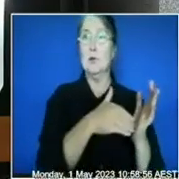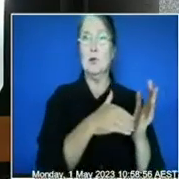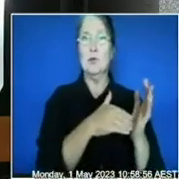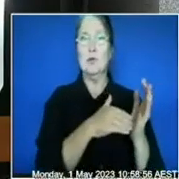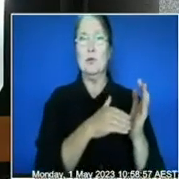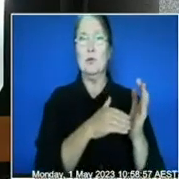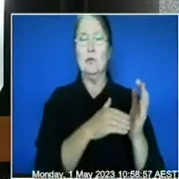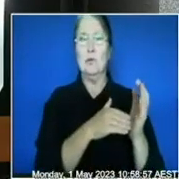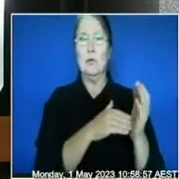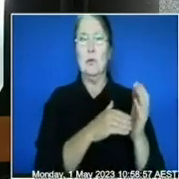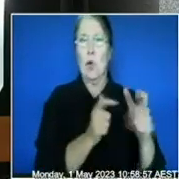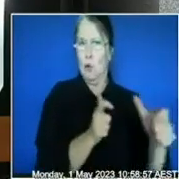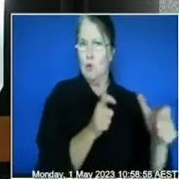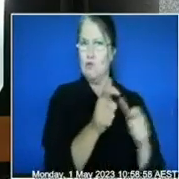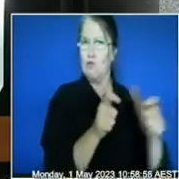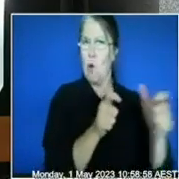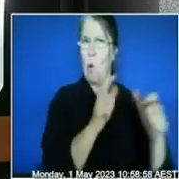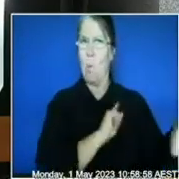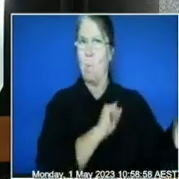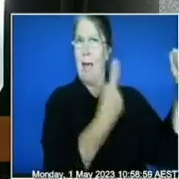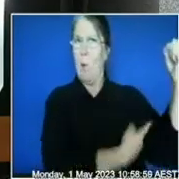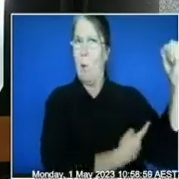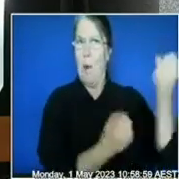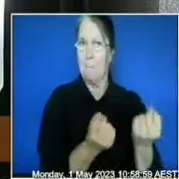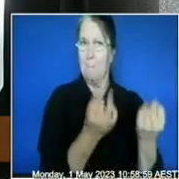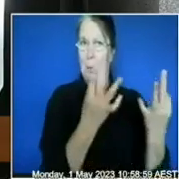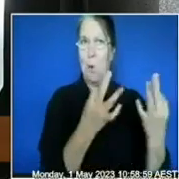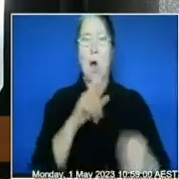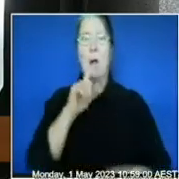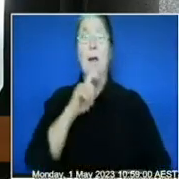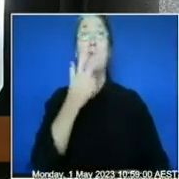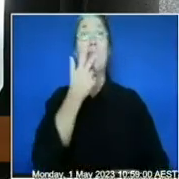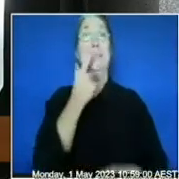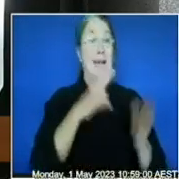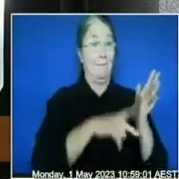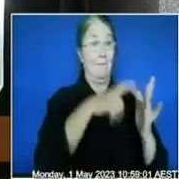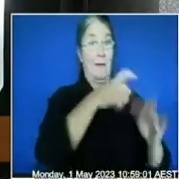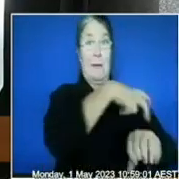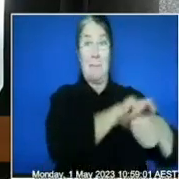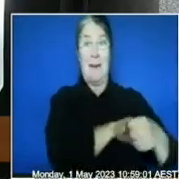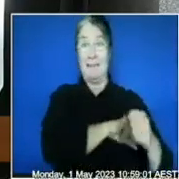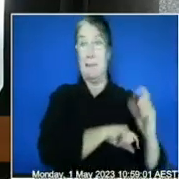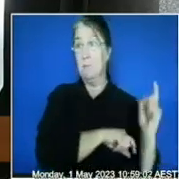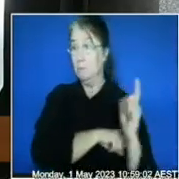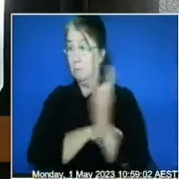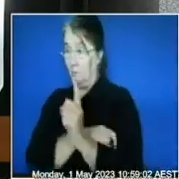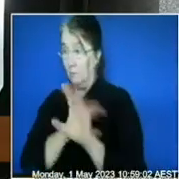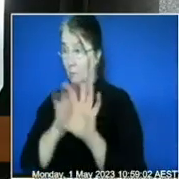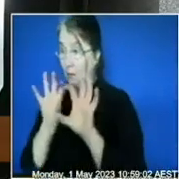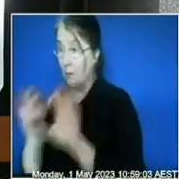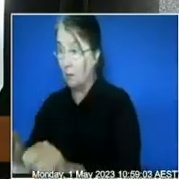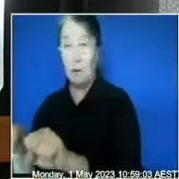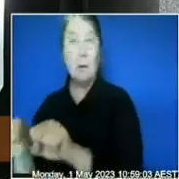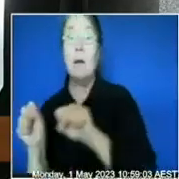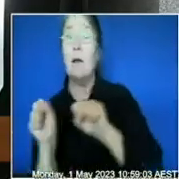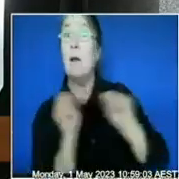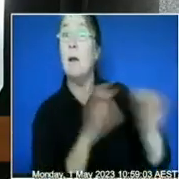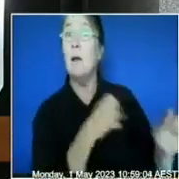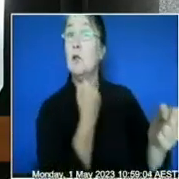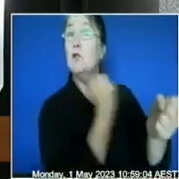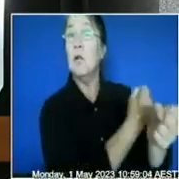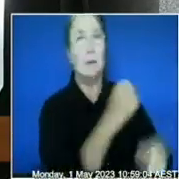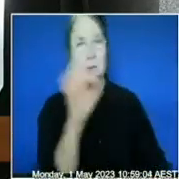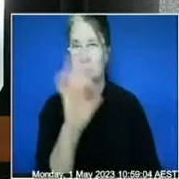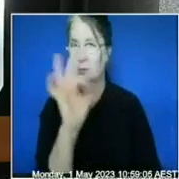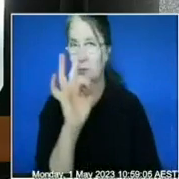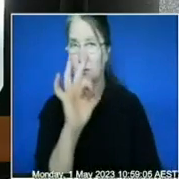So friends and family are still absolutely an option, and Victoria Police are revisiting their operational guidelines to work on things like referrals to other